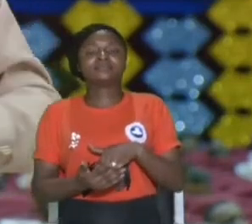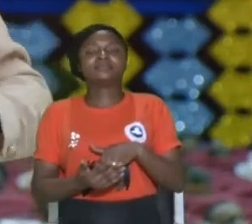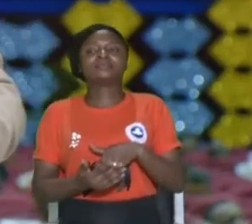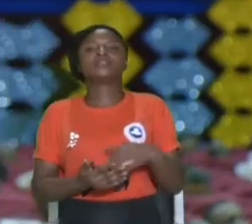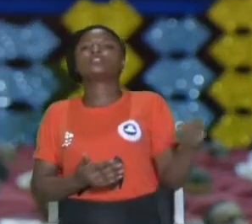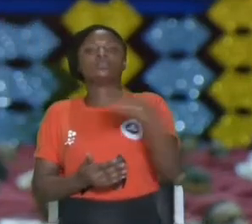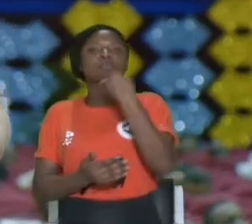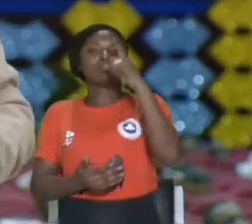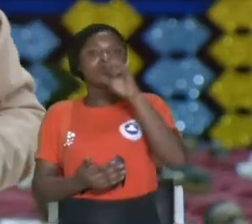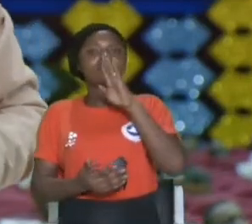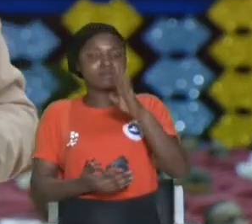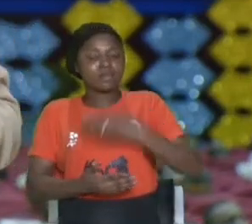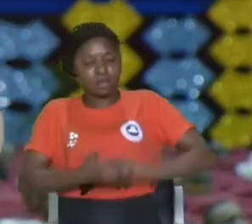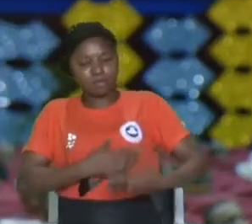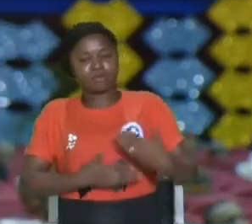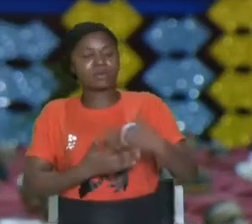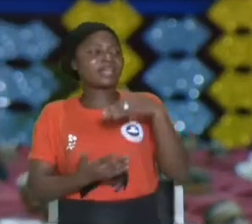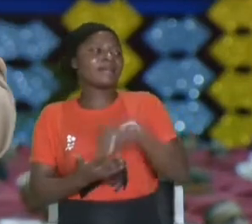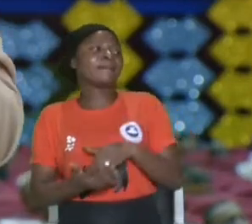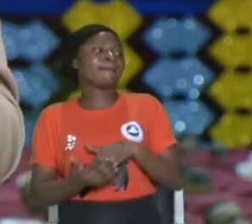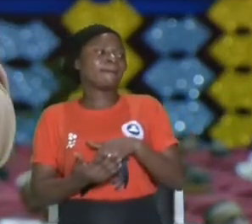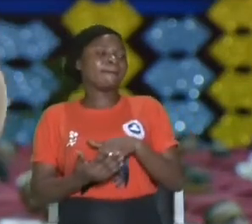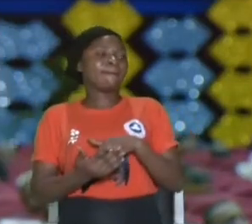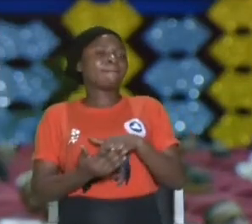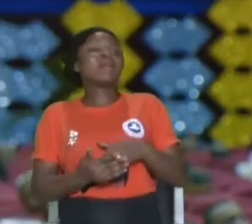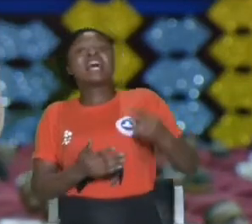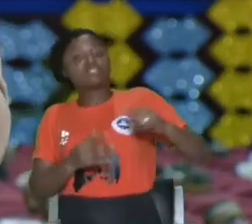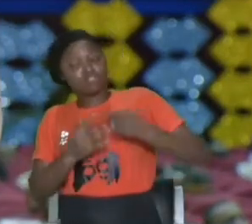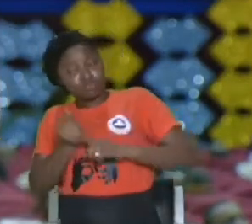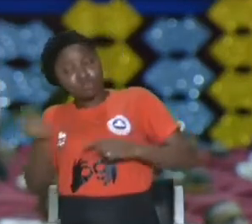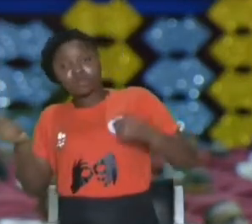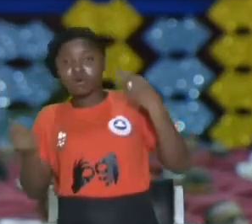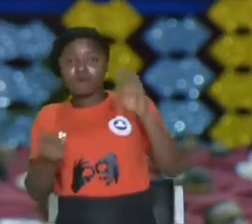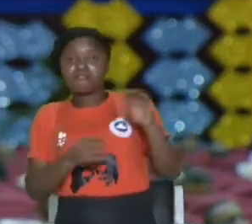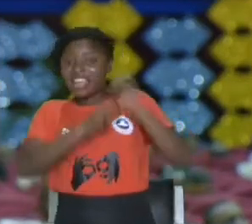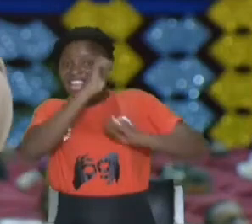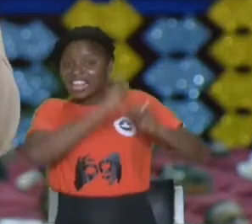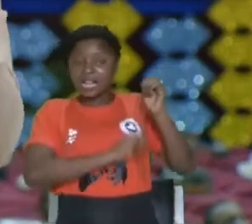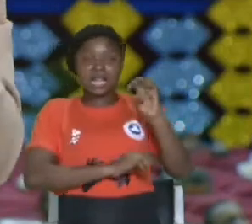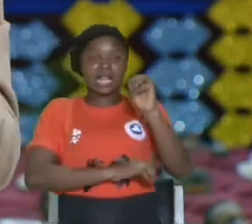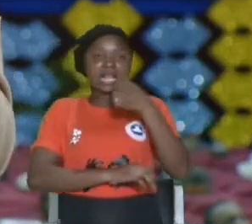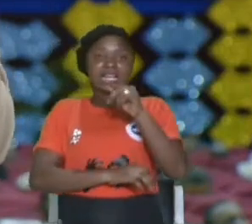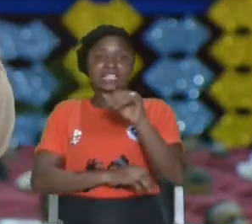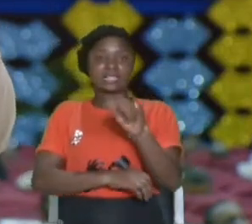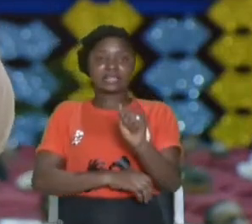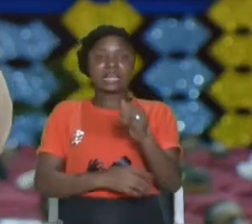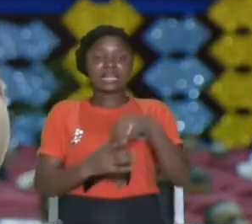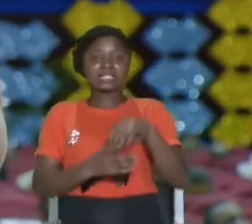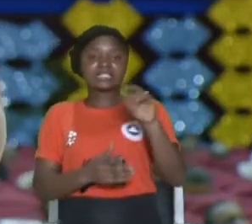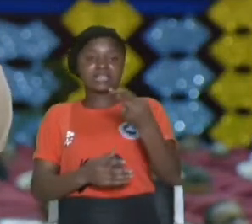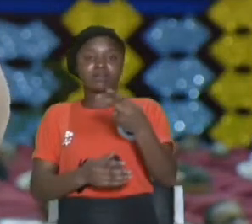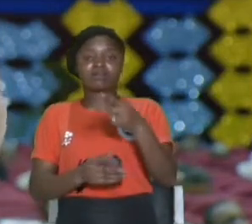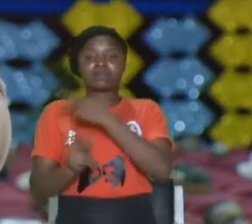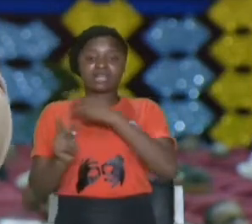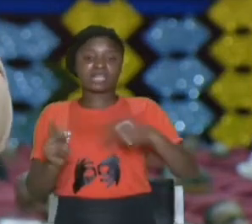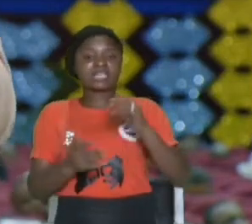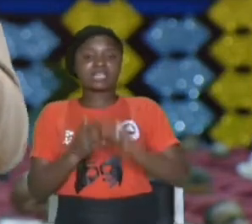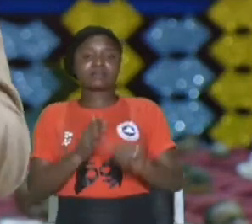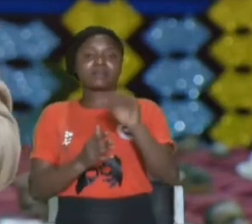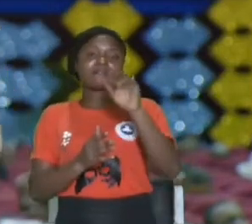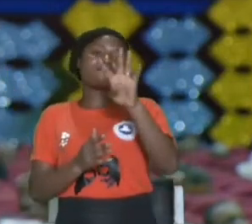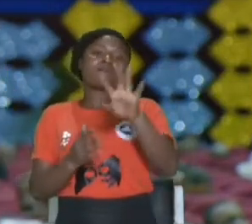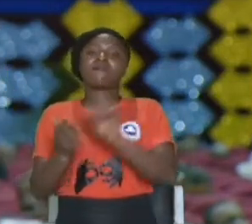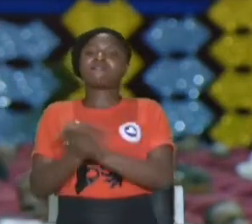You must be born again. The rod of Elijah in 2 Kings chapter 4 from verse 17